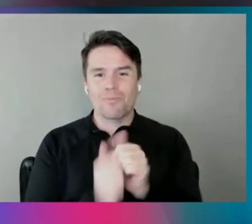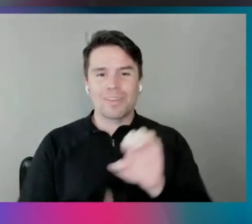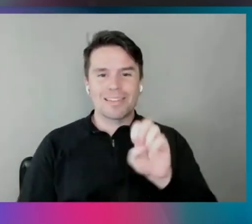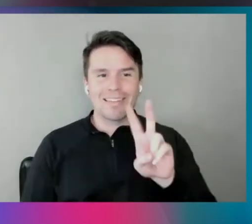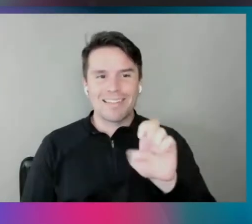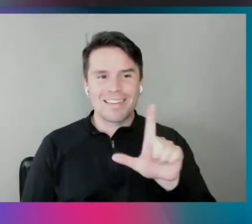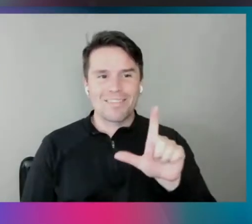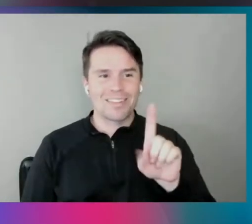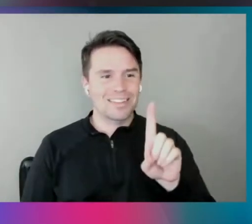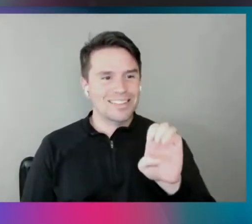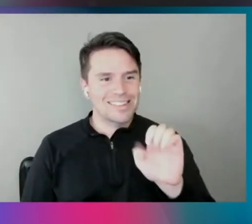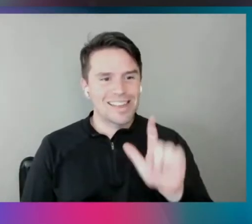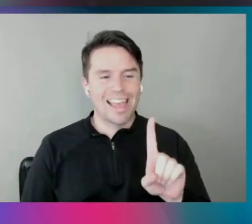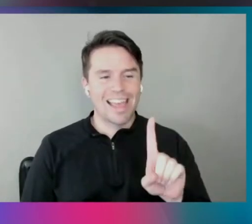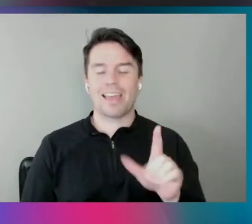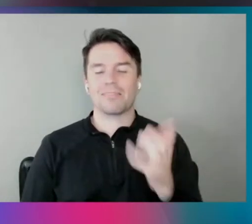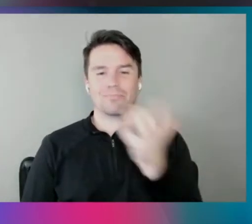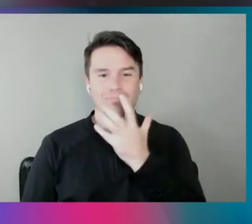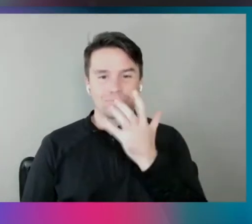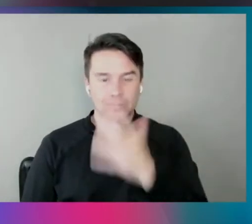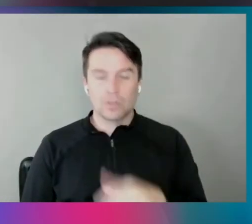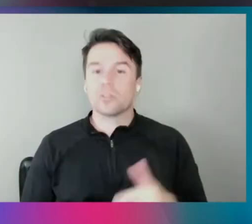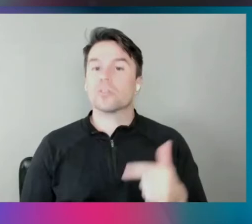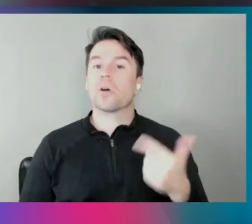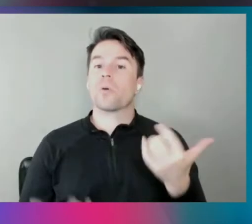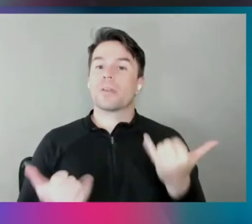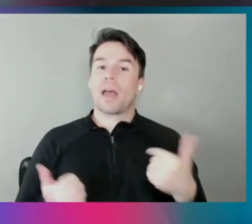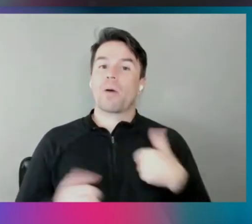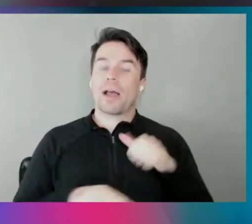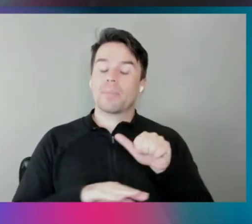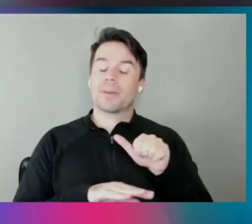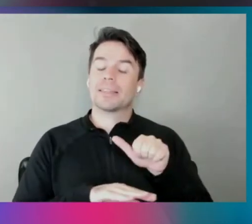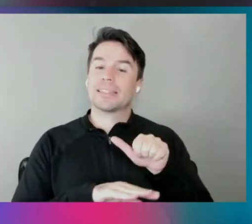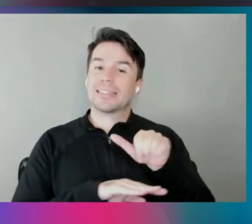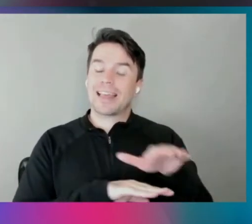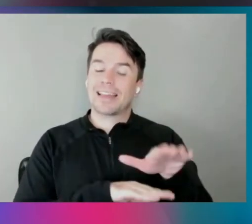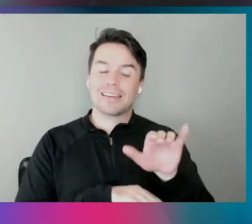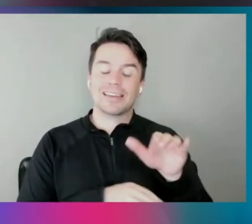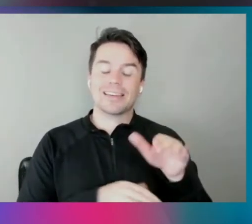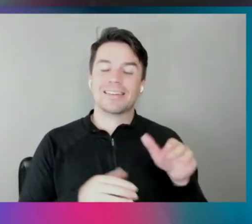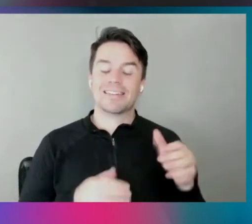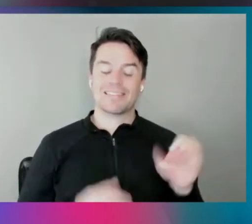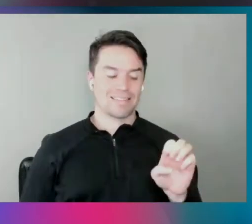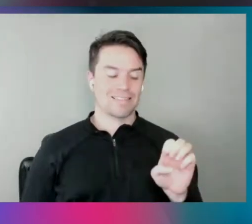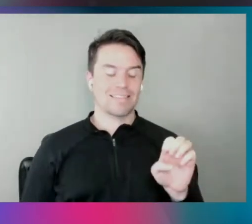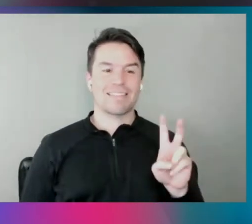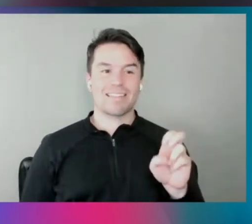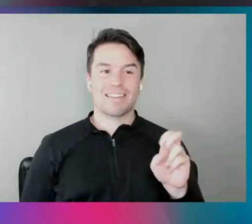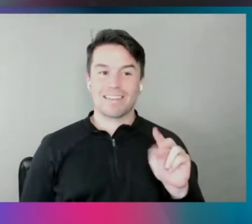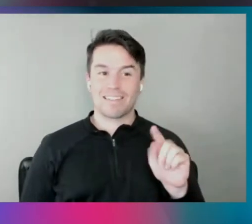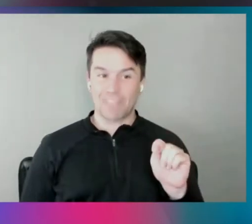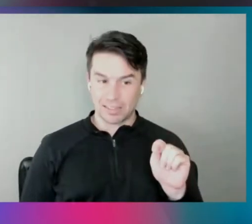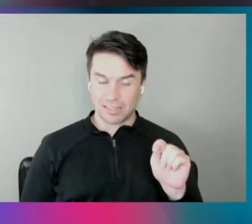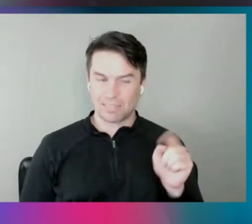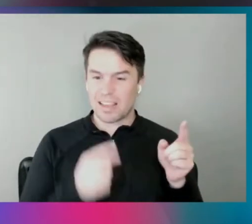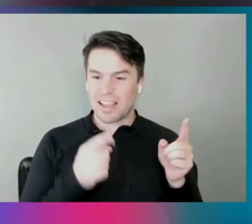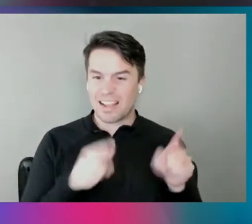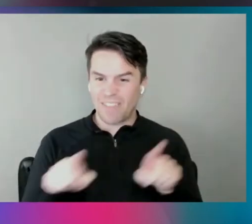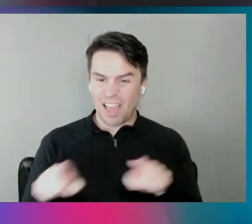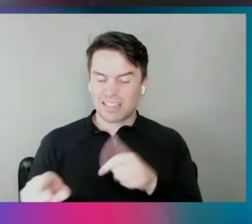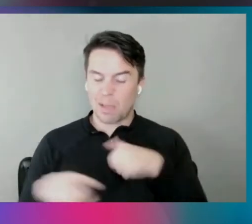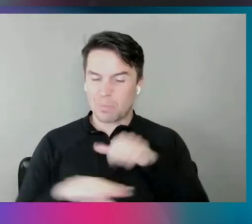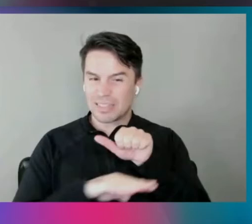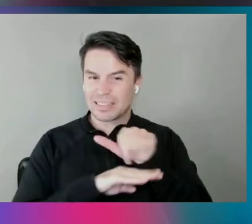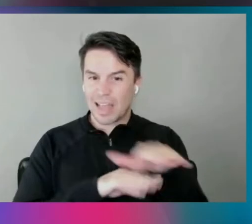now is I'm sending events into Personalize. So Personalize has the ability to ingest events in real time. And that event that you just clicked